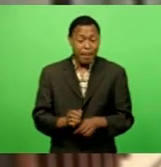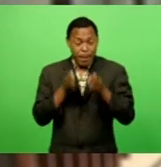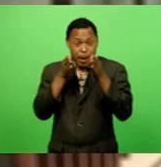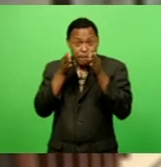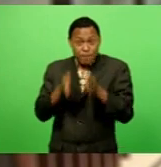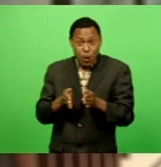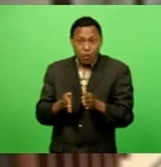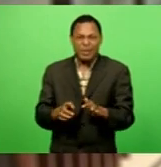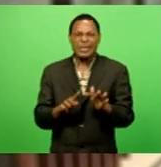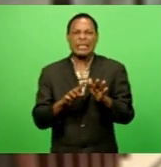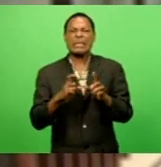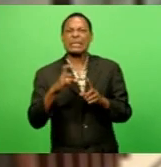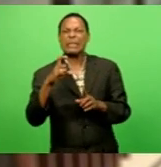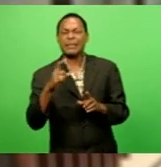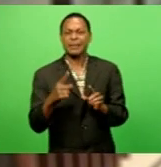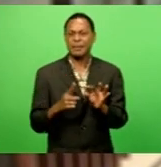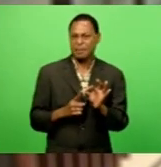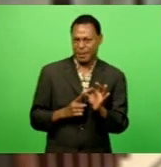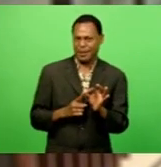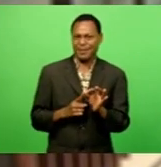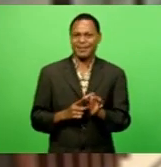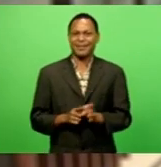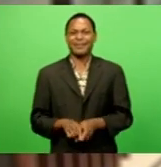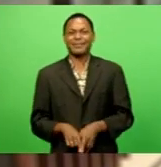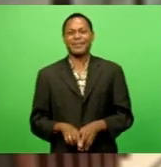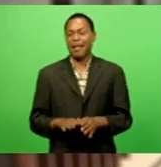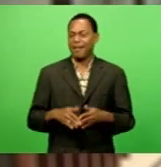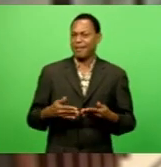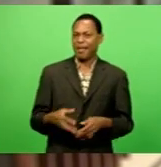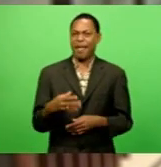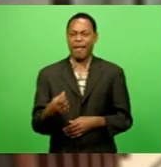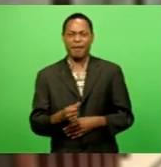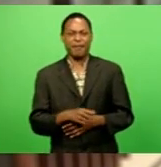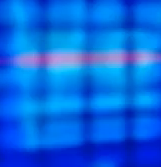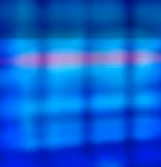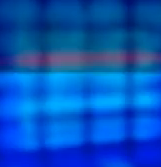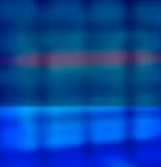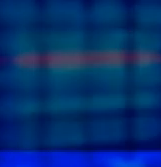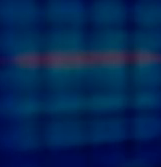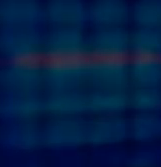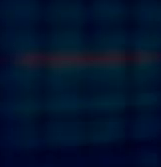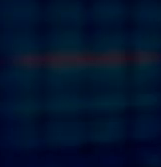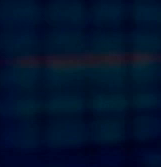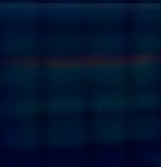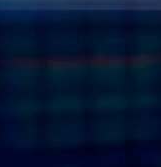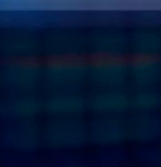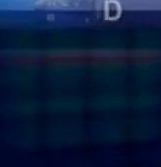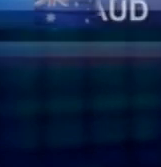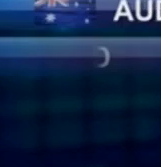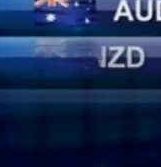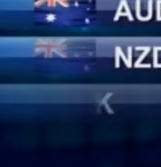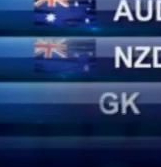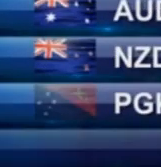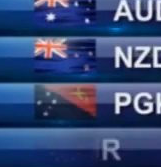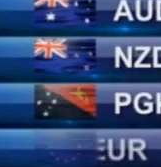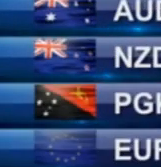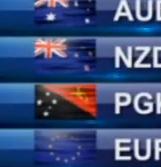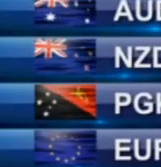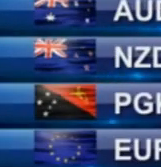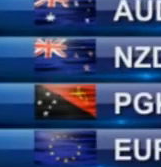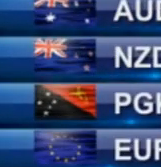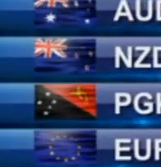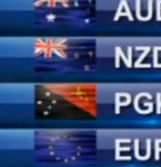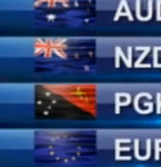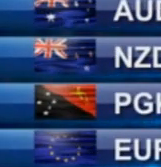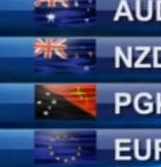ECB's economic outlook. And that's it for now from your HFC Bank, Vinaka. Here the local exchange rates are set early this morning. The